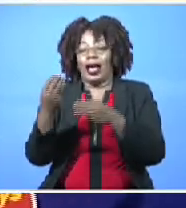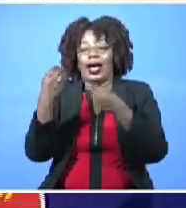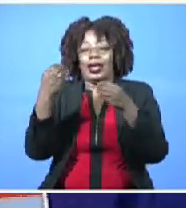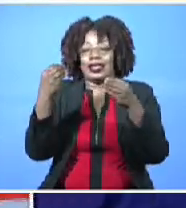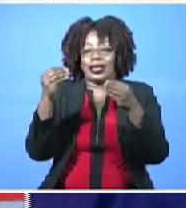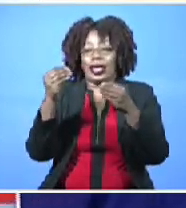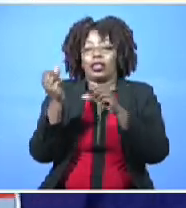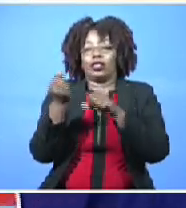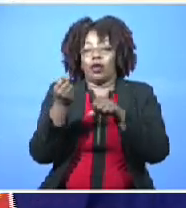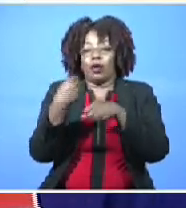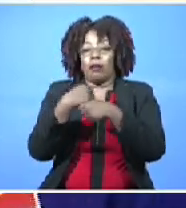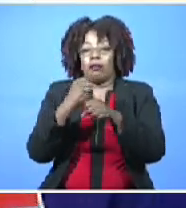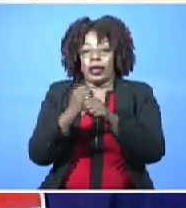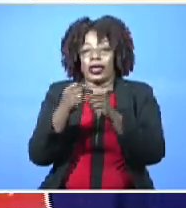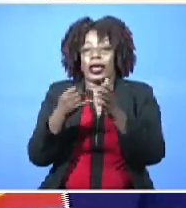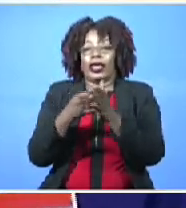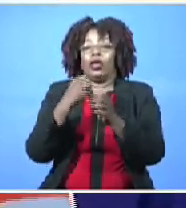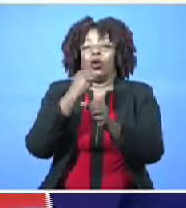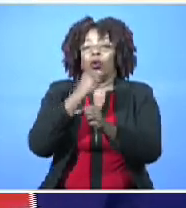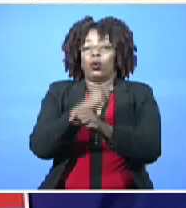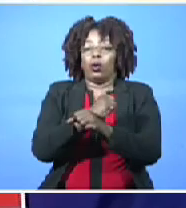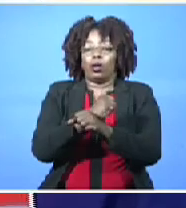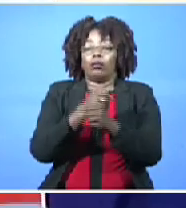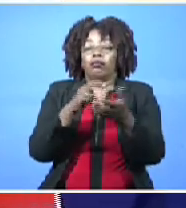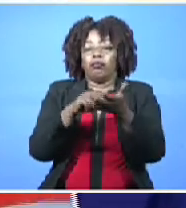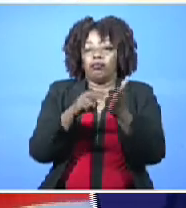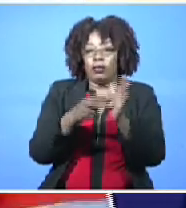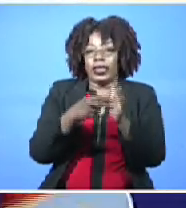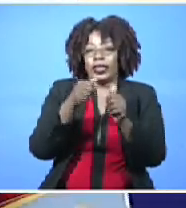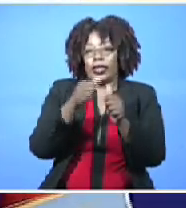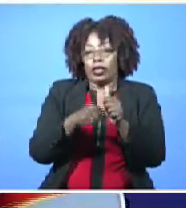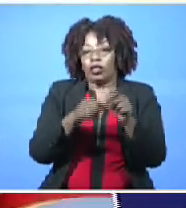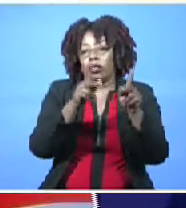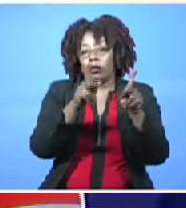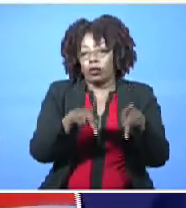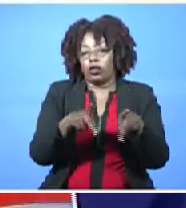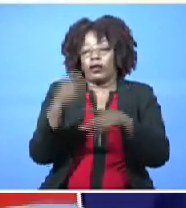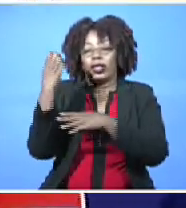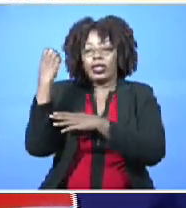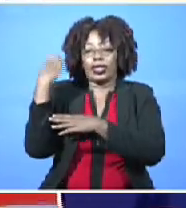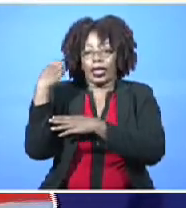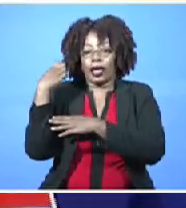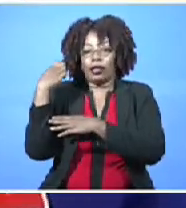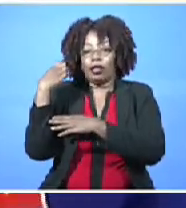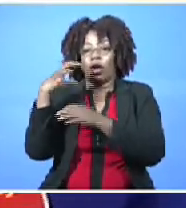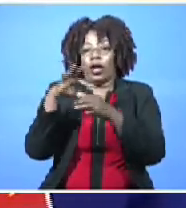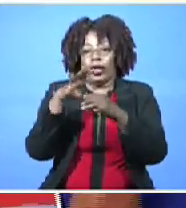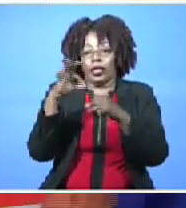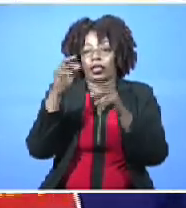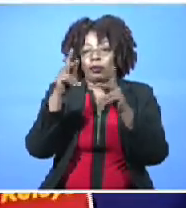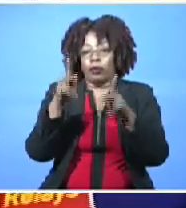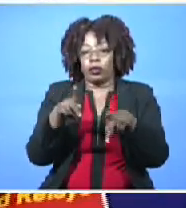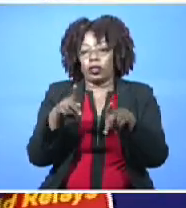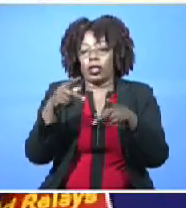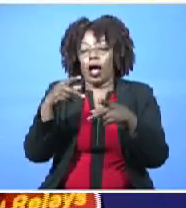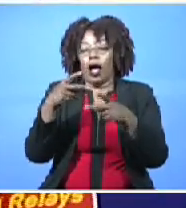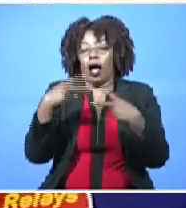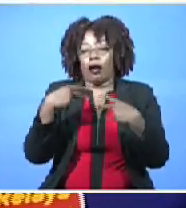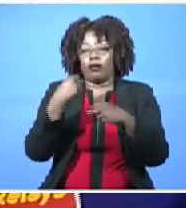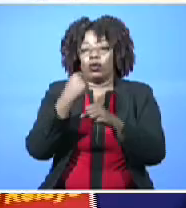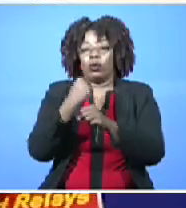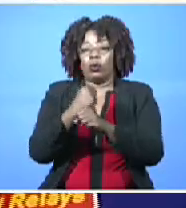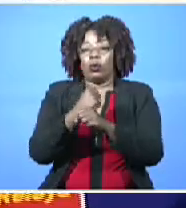softball, and make it work. And that means that each and every one of the executive elected officers have to work